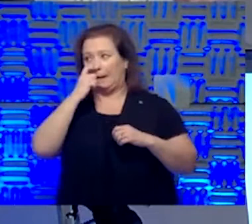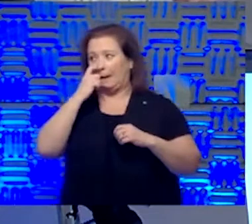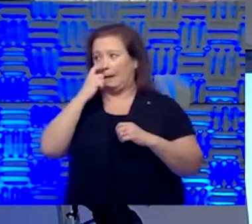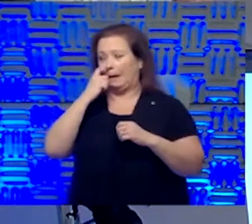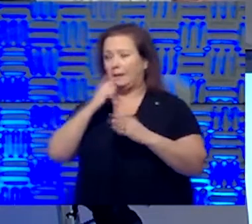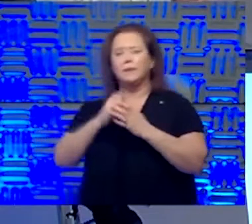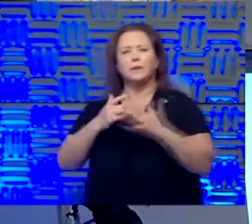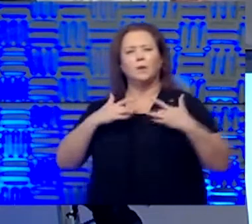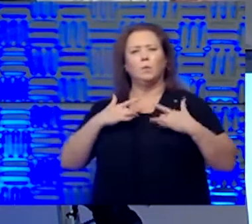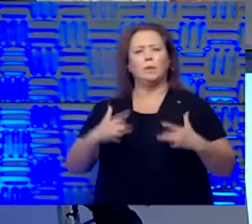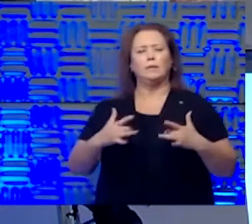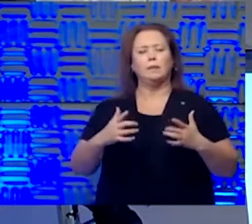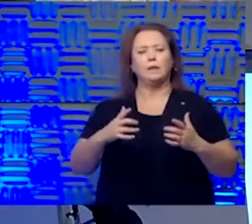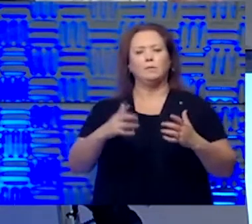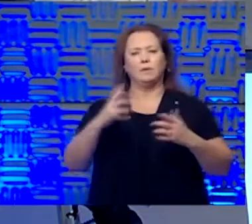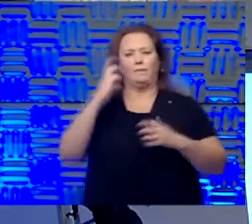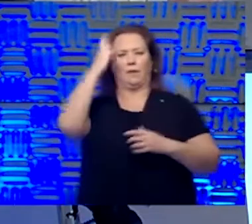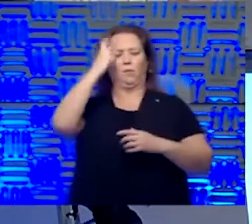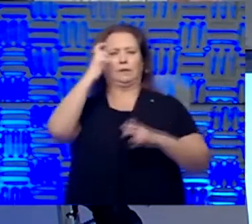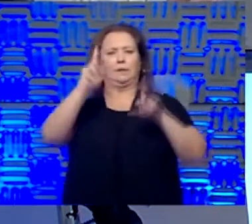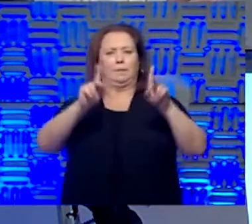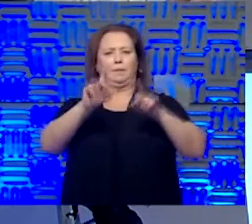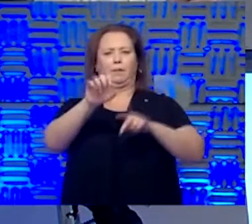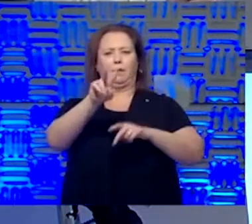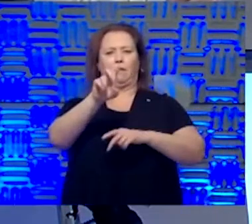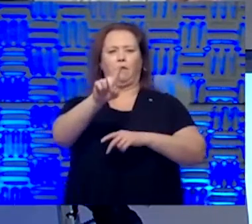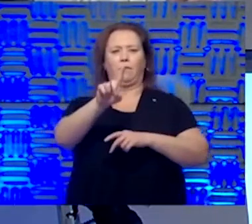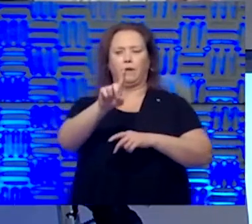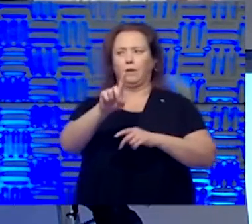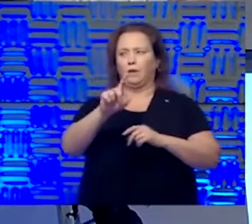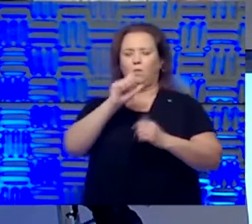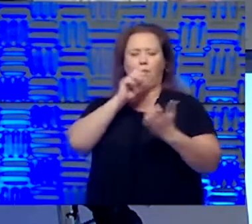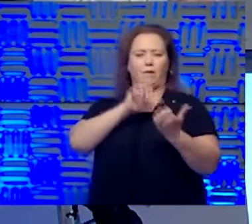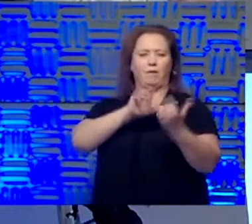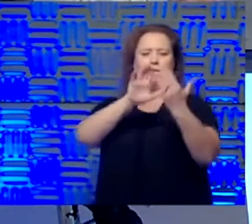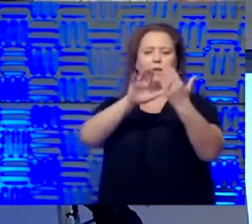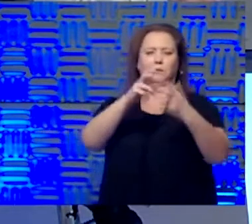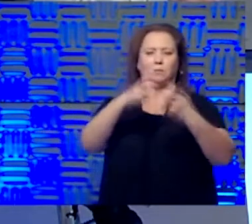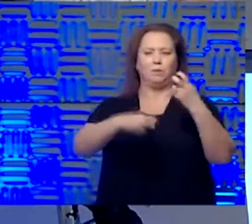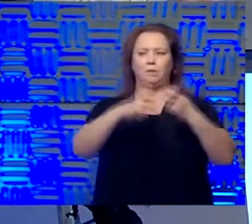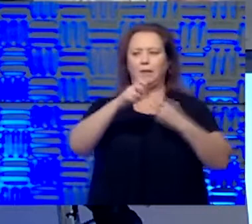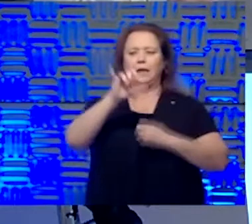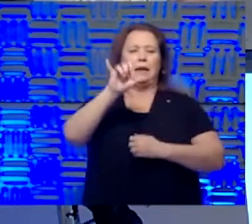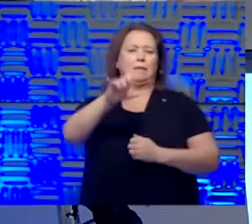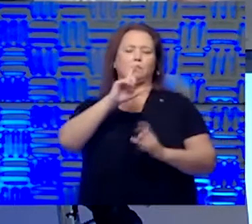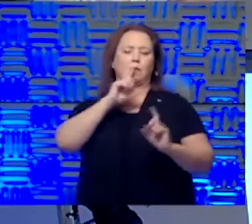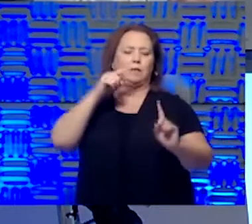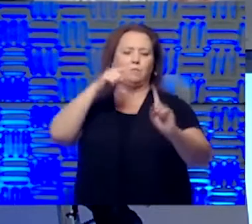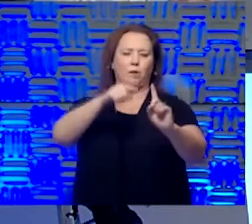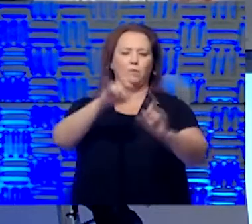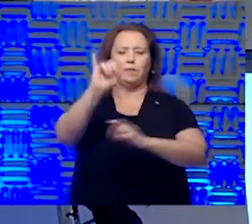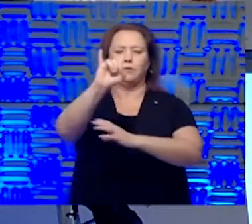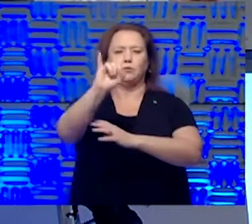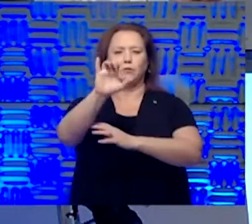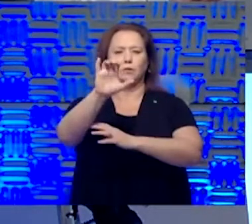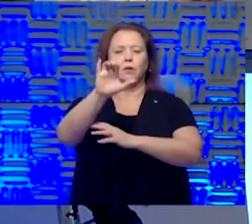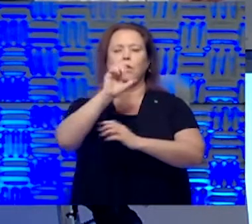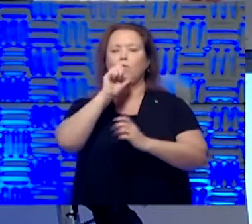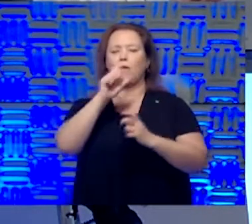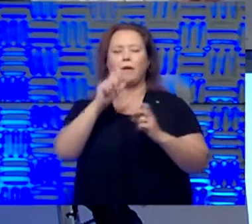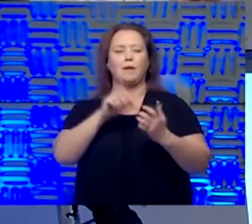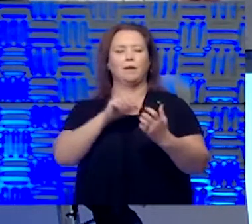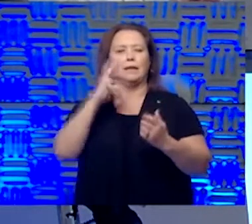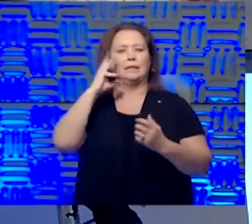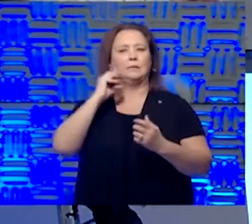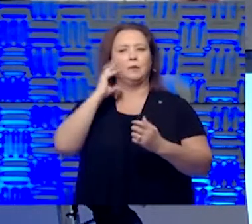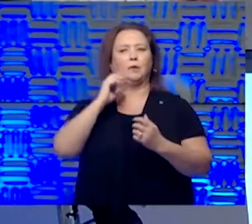we usually can find reasons. I mean, people have COVID. I don't think we're going to have to run into trouble with and that's discharge really or insurance. We don't have issues from that standpoint. But